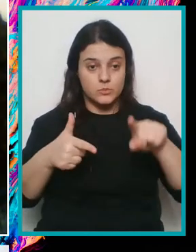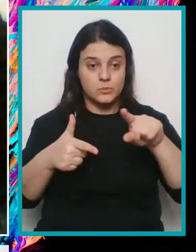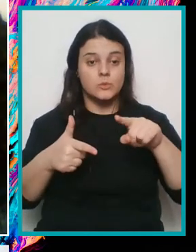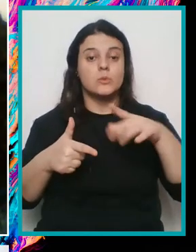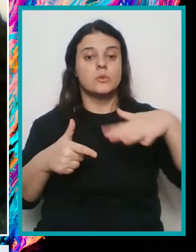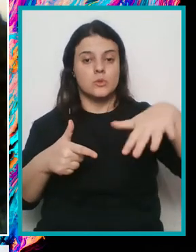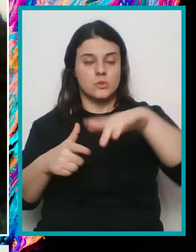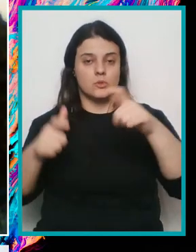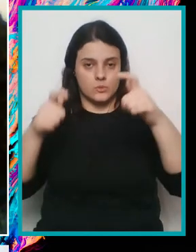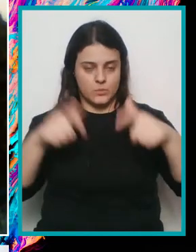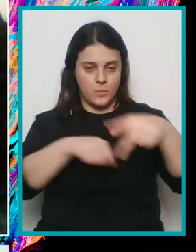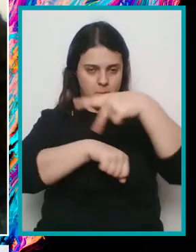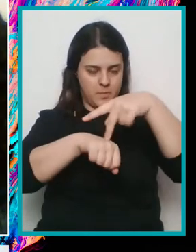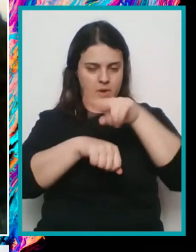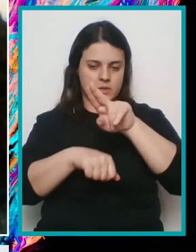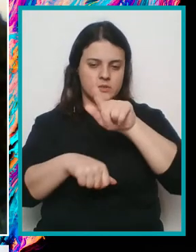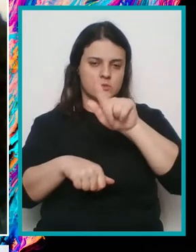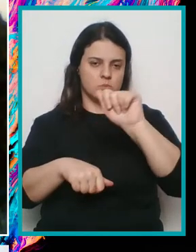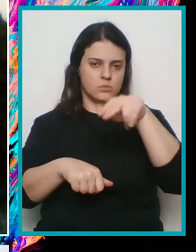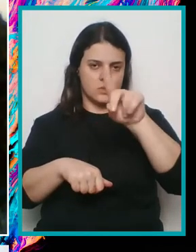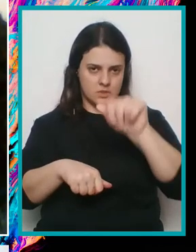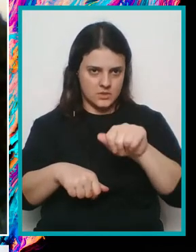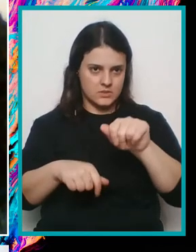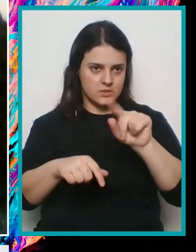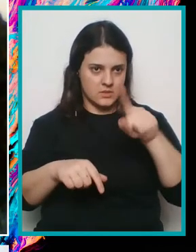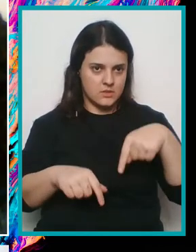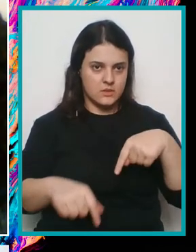Uganda passa pelo momento?